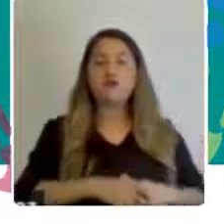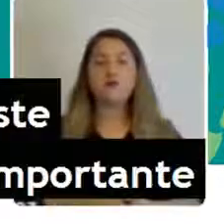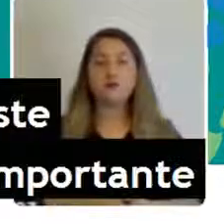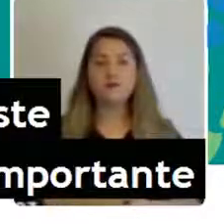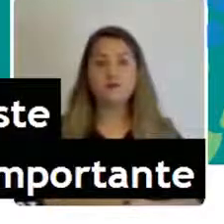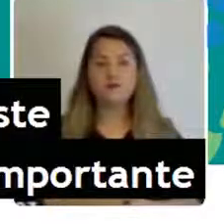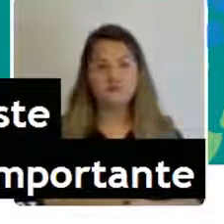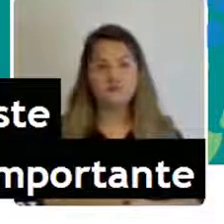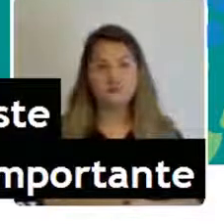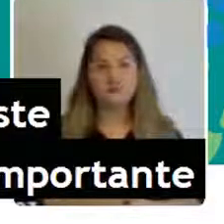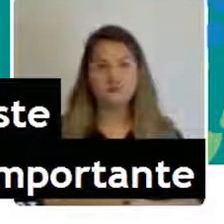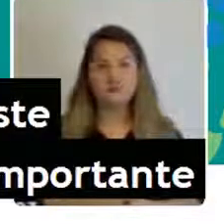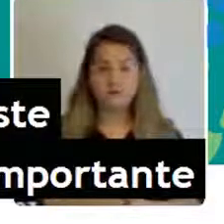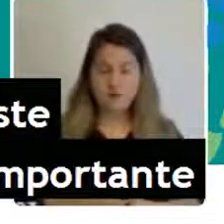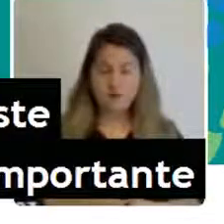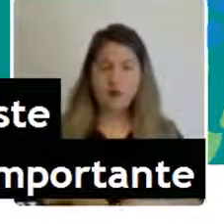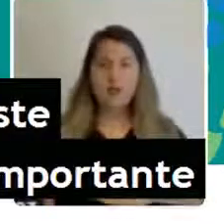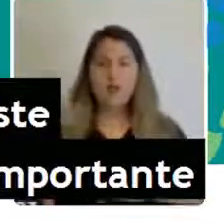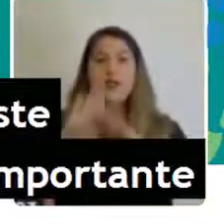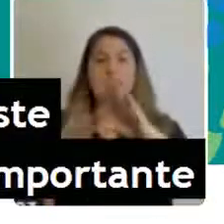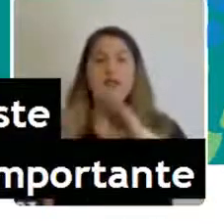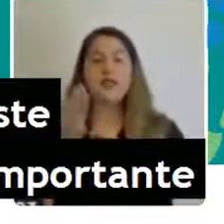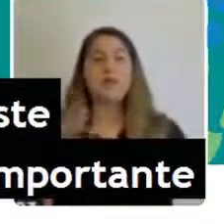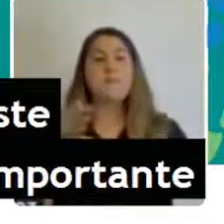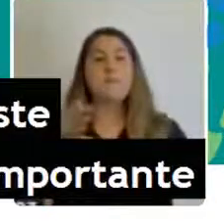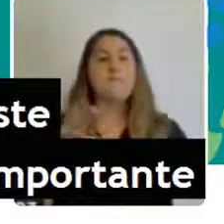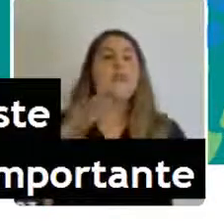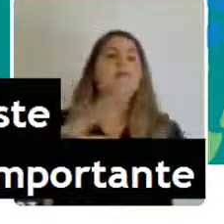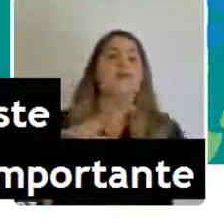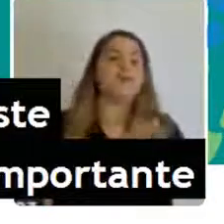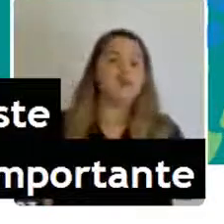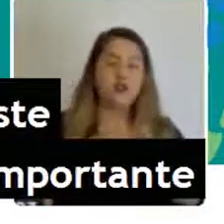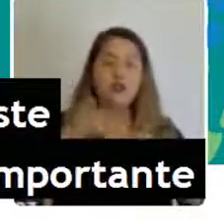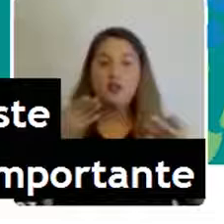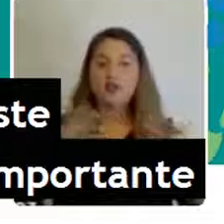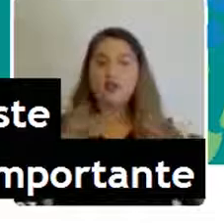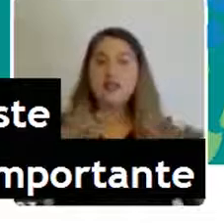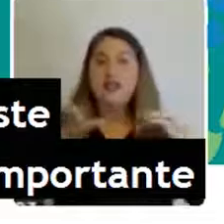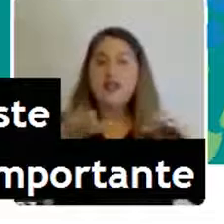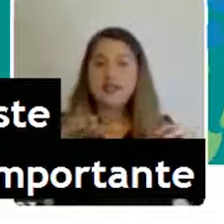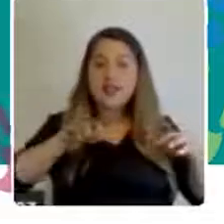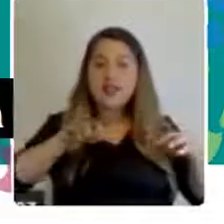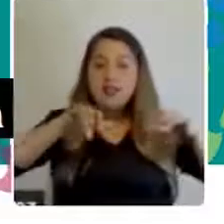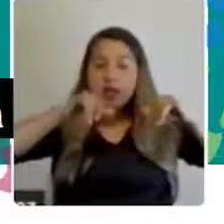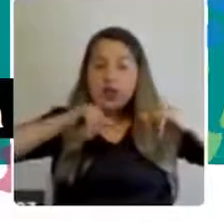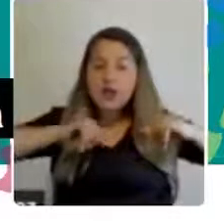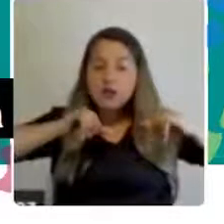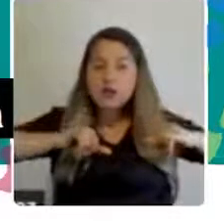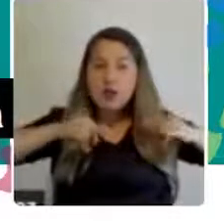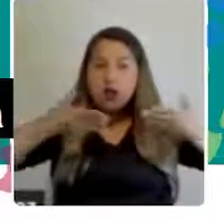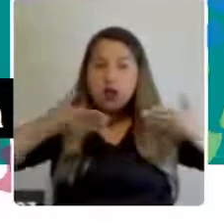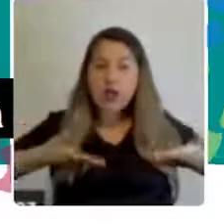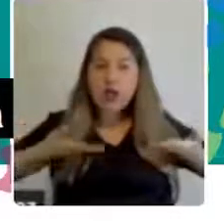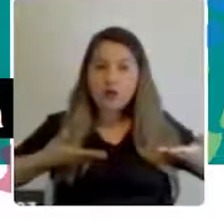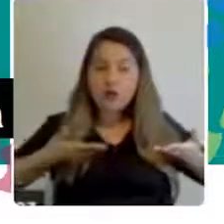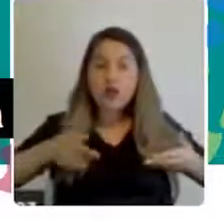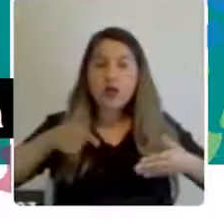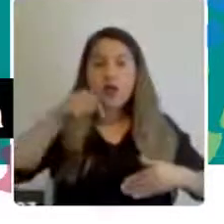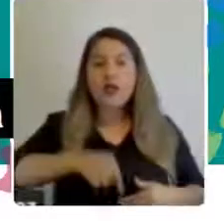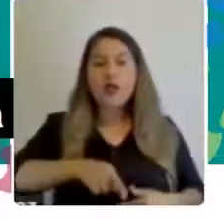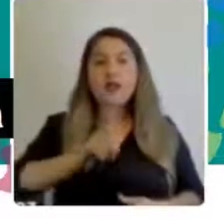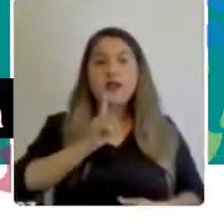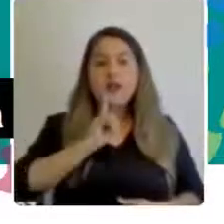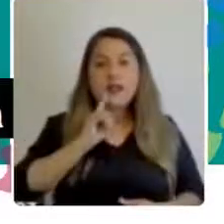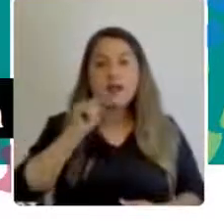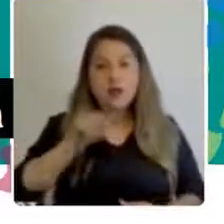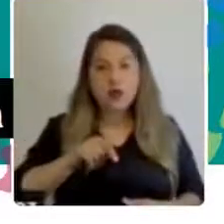I'm proud to go back a little bit on this newborn screening. This is very, very important because all newborns